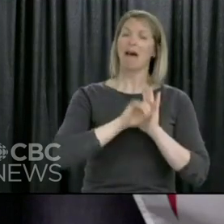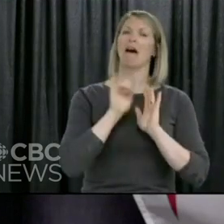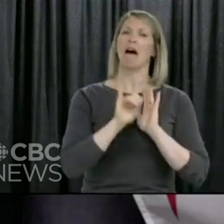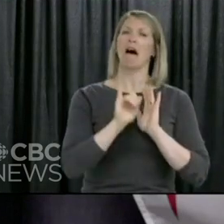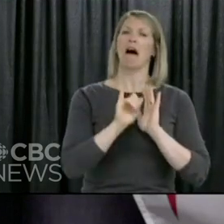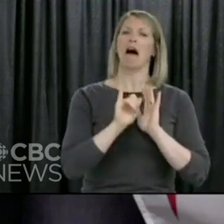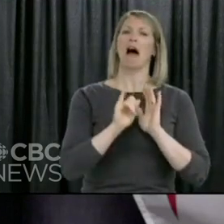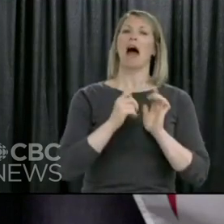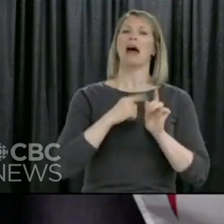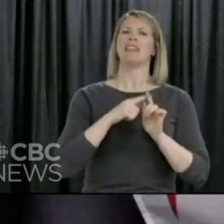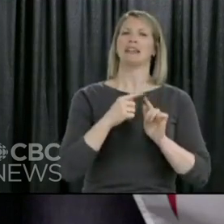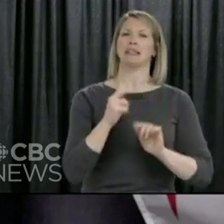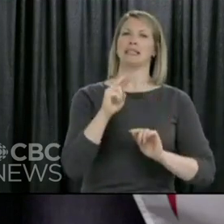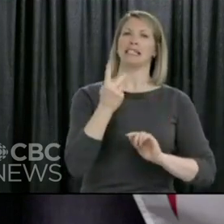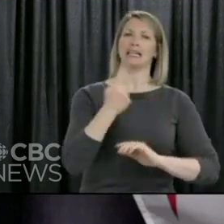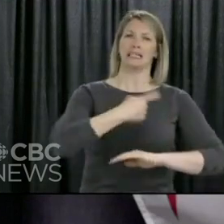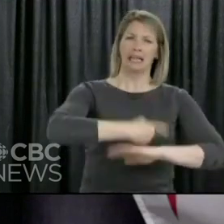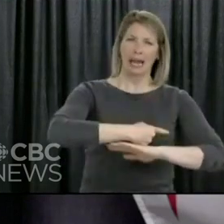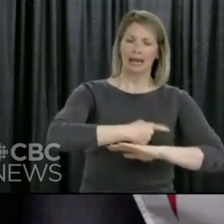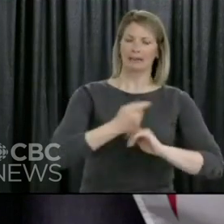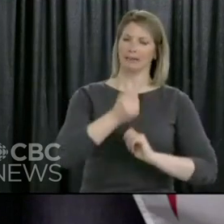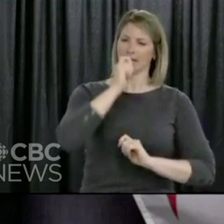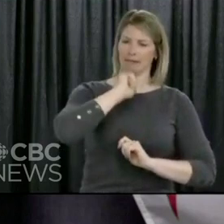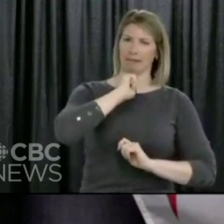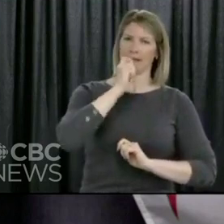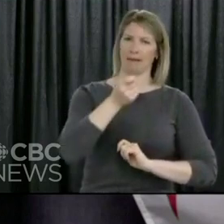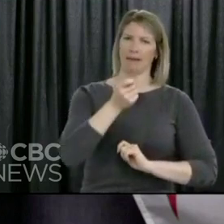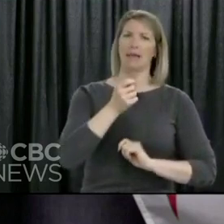are technically active cases.